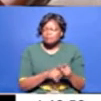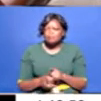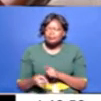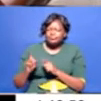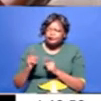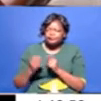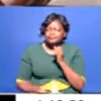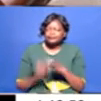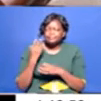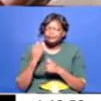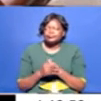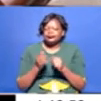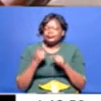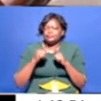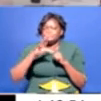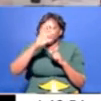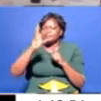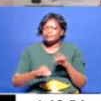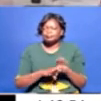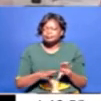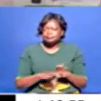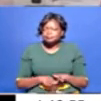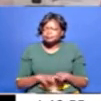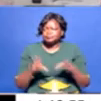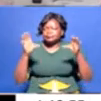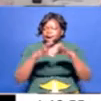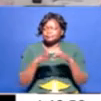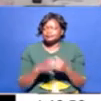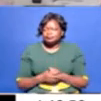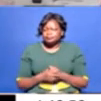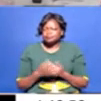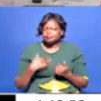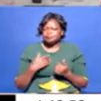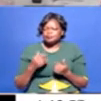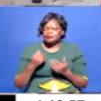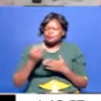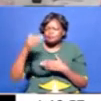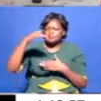production, but the African members of the cartel saw their output decline during the month.